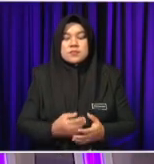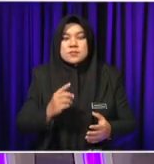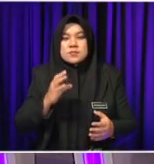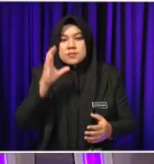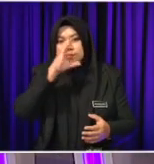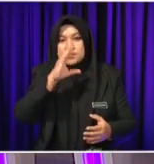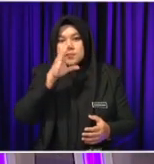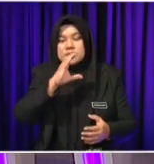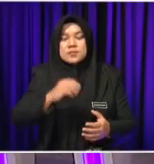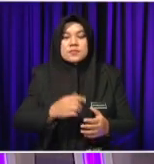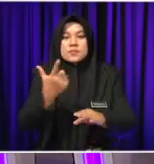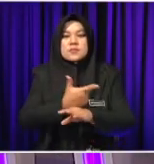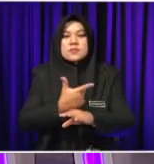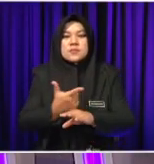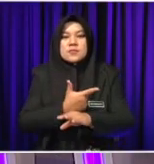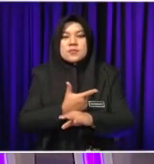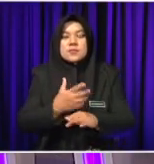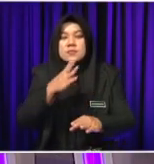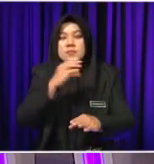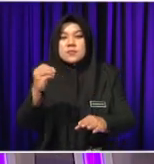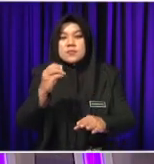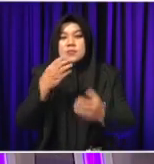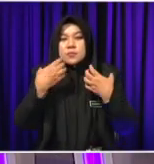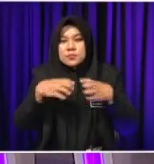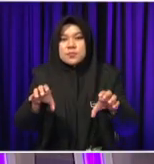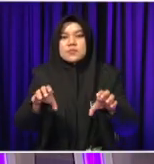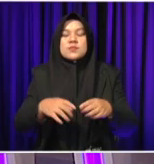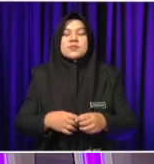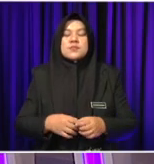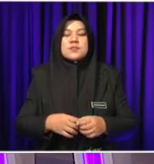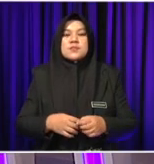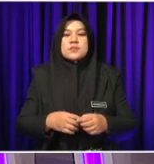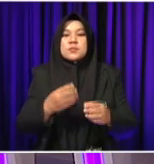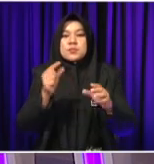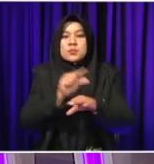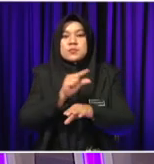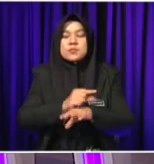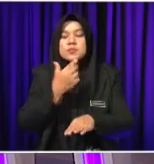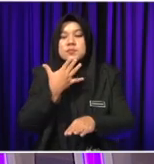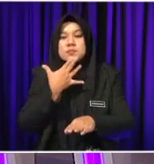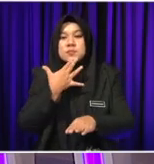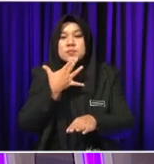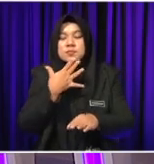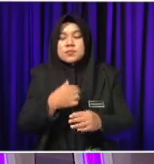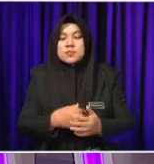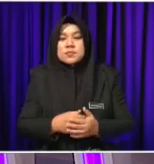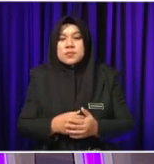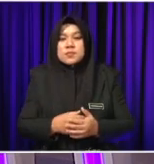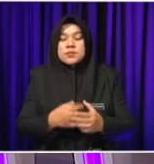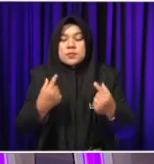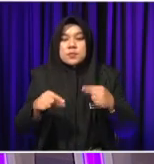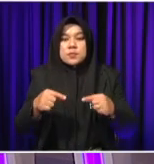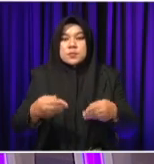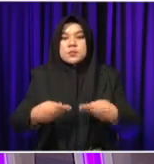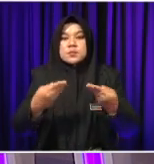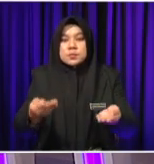Whitney Houston, I Have Nothing, and try to explore colours in it. Yes. The more colours that you can explore, now this gives a